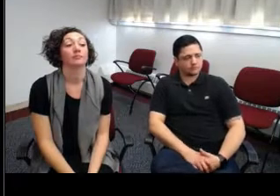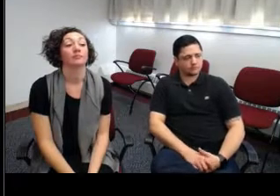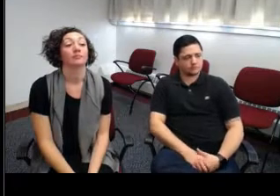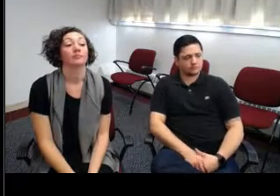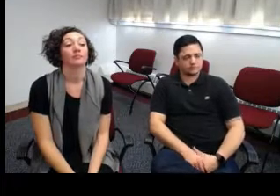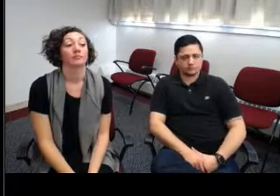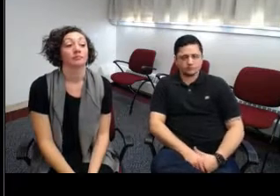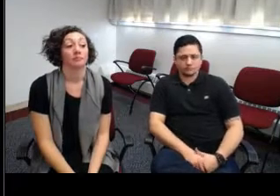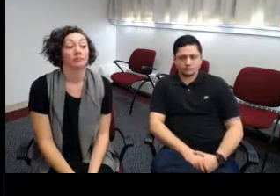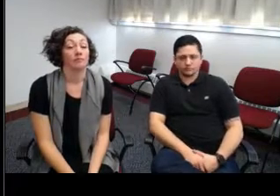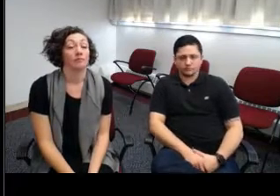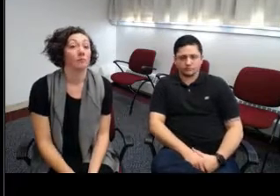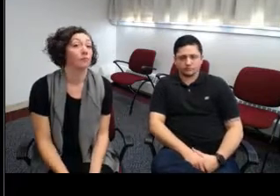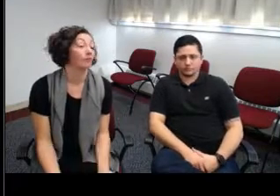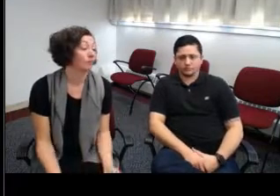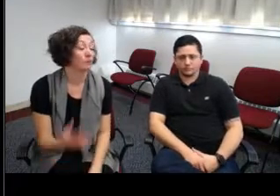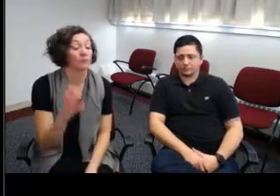client?